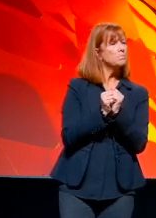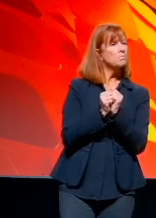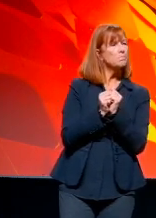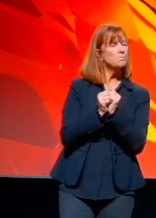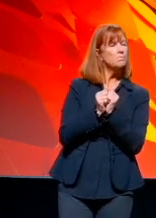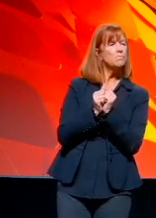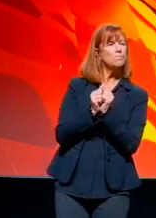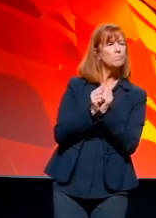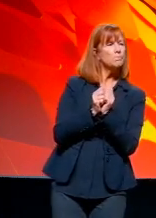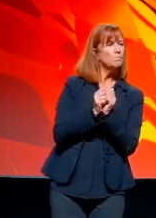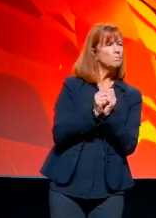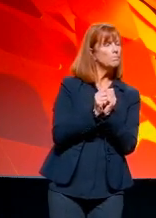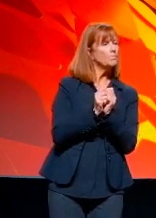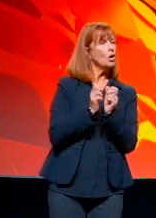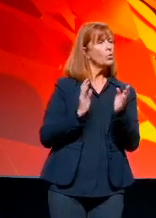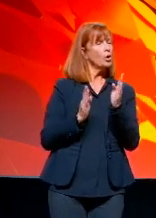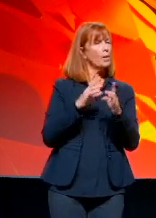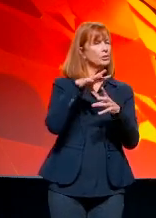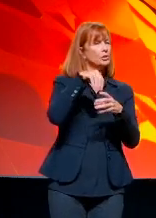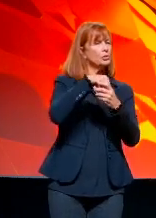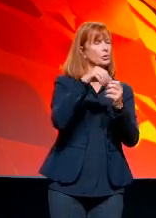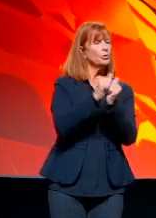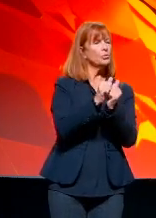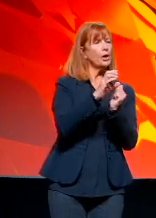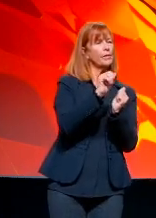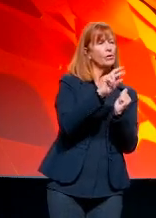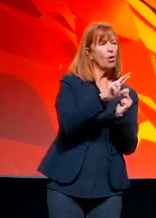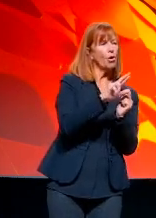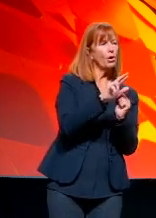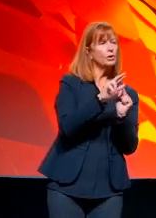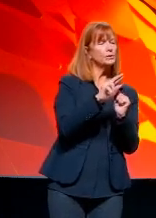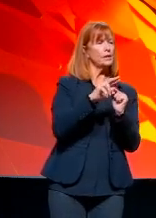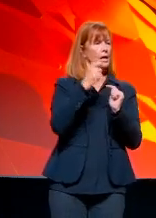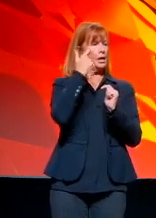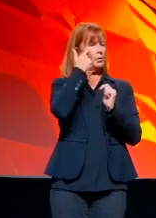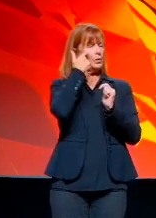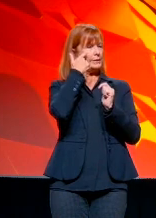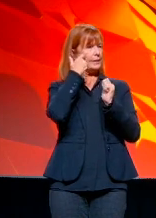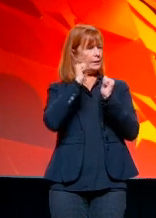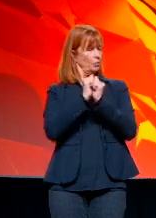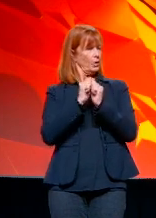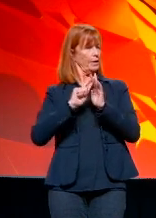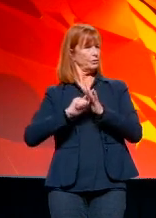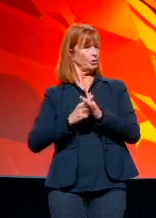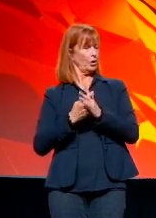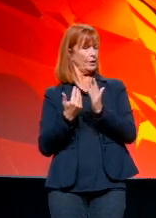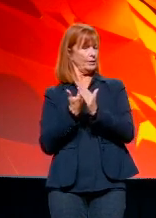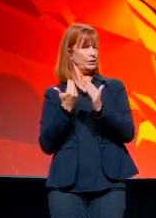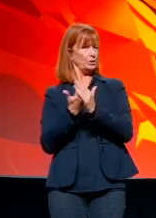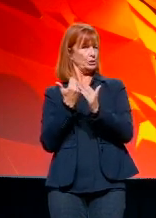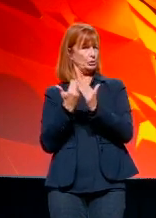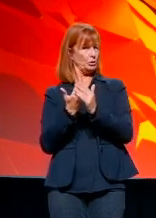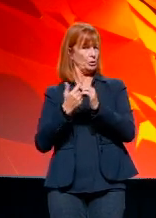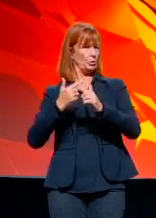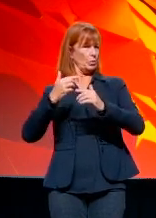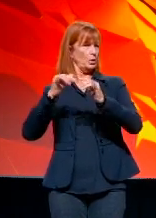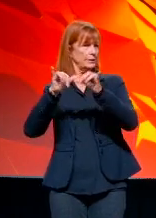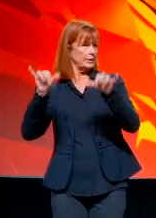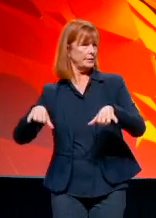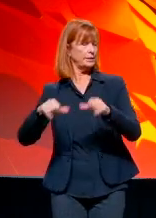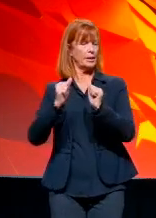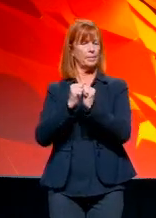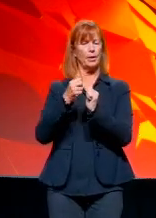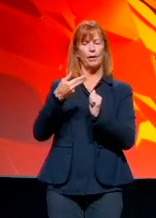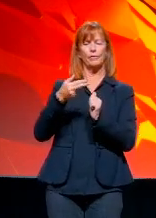the cars. And recently, we converged on this unified research platform as humanoid robots, right? So these are robots with